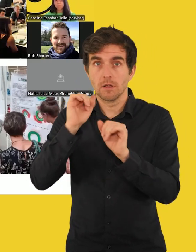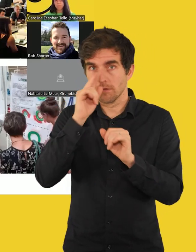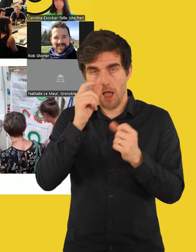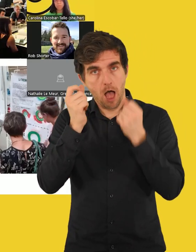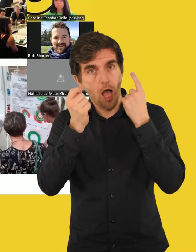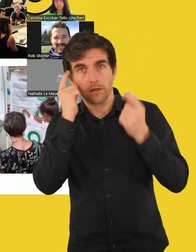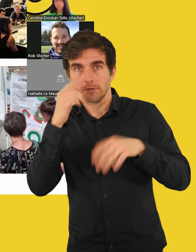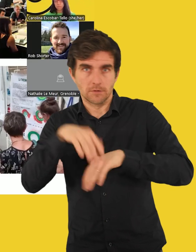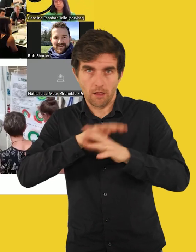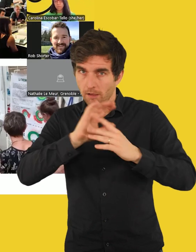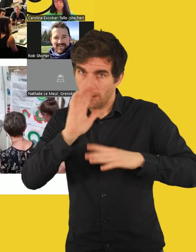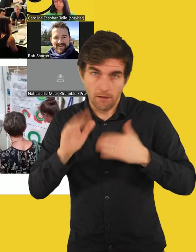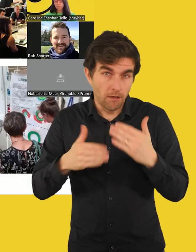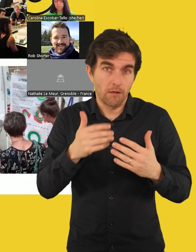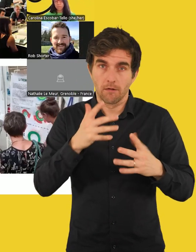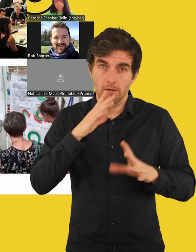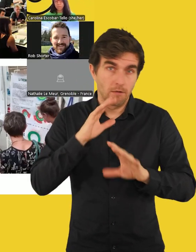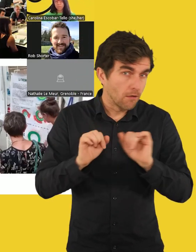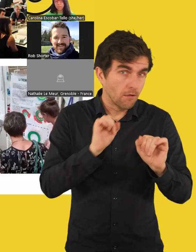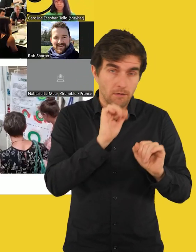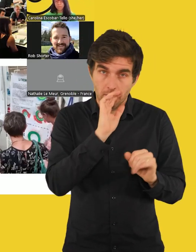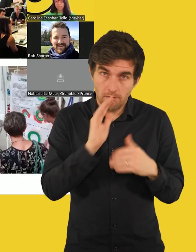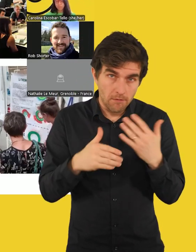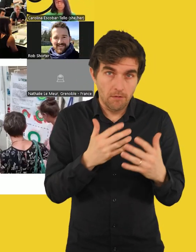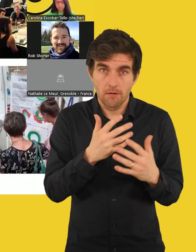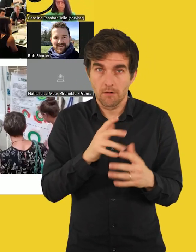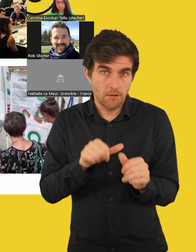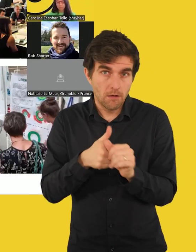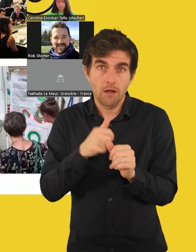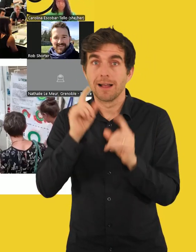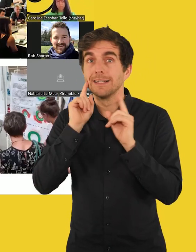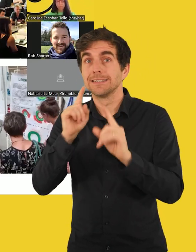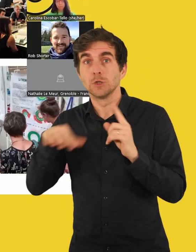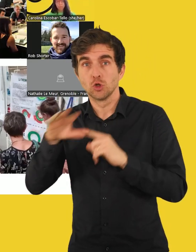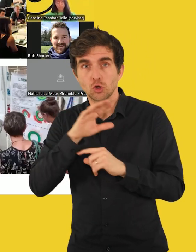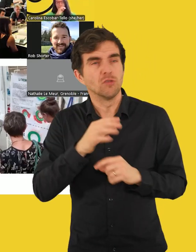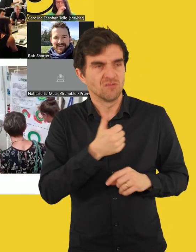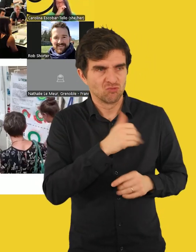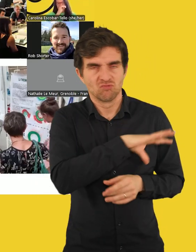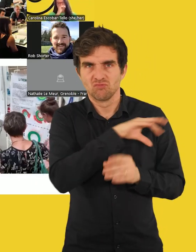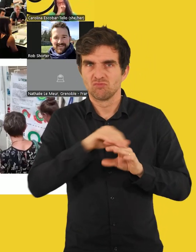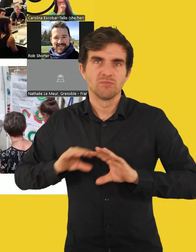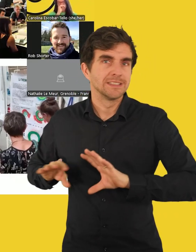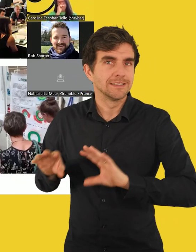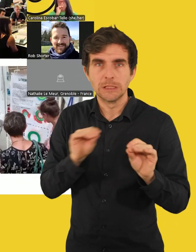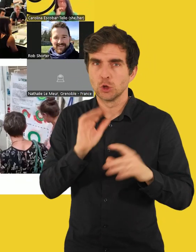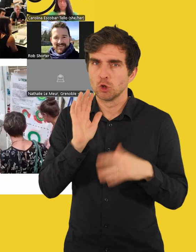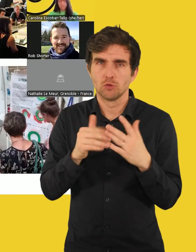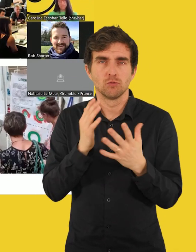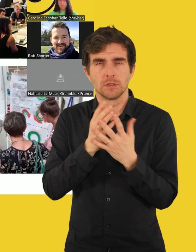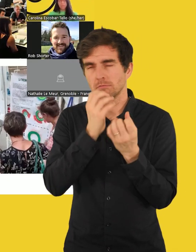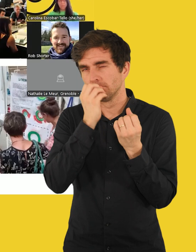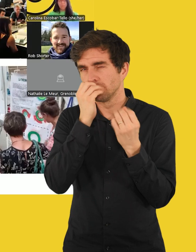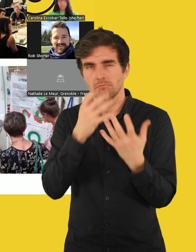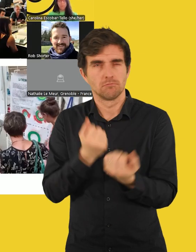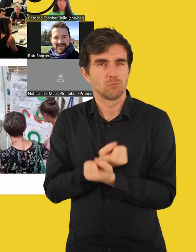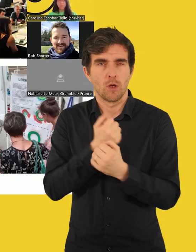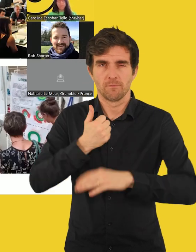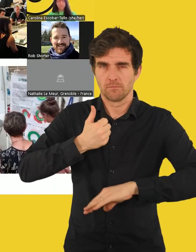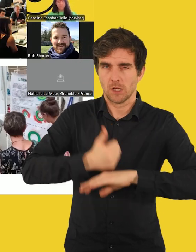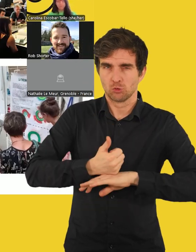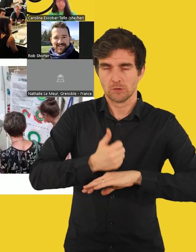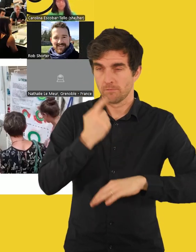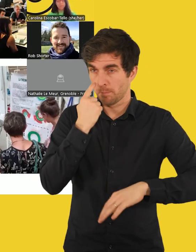this, the businesses that use these ideas, teachers who are bringing it into the classroom. It builds such